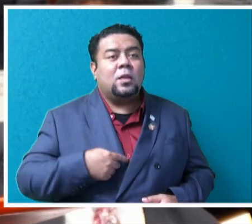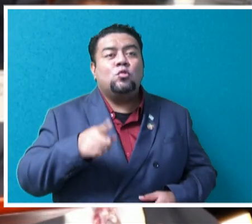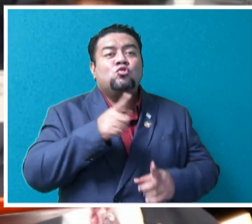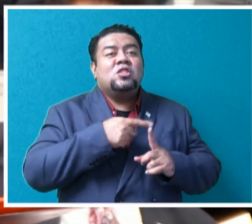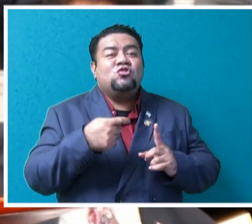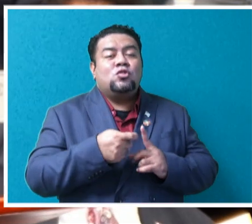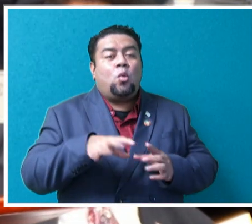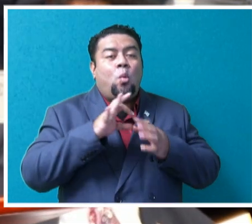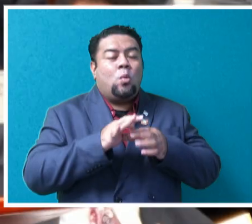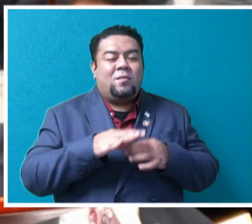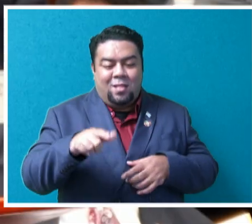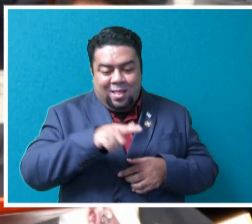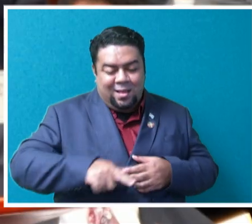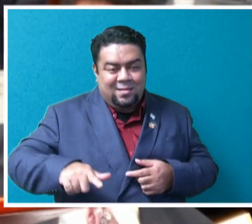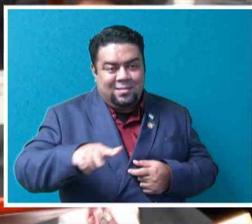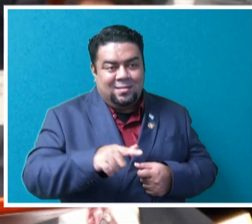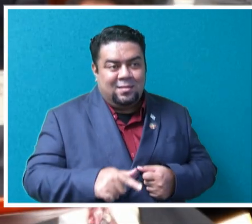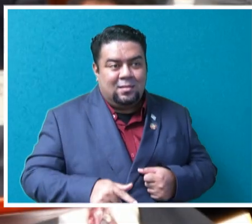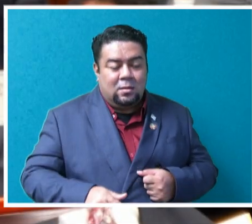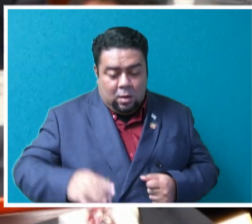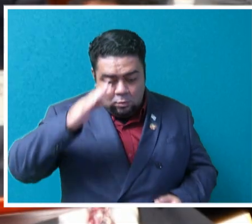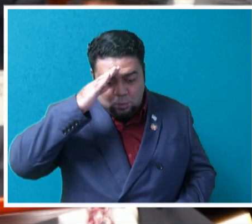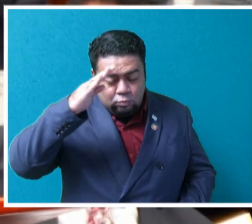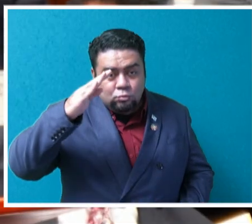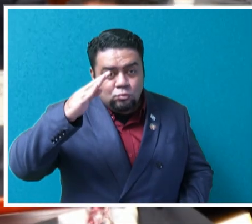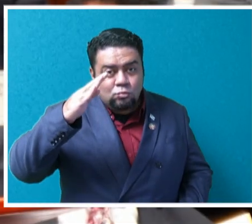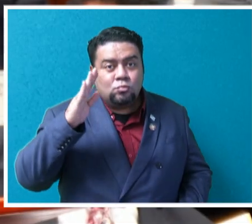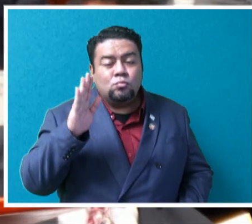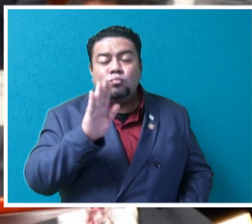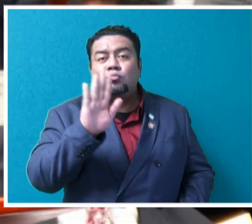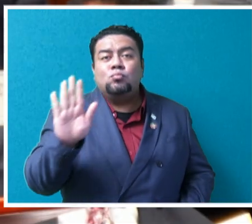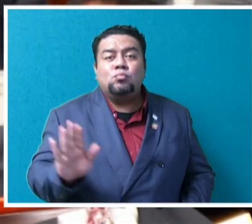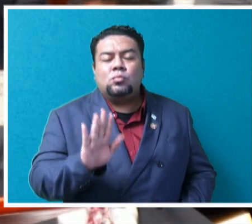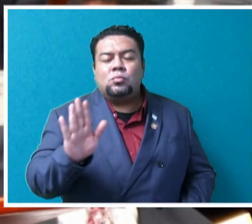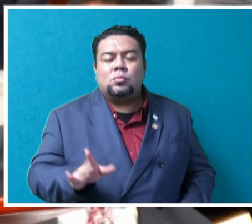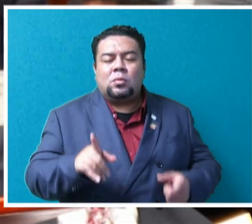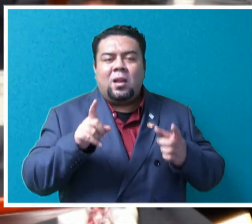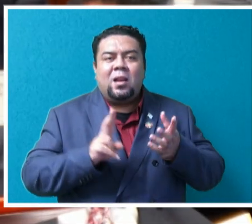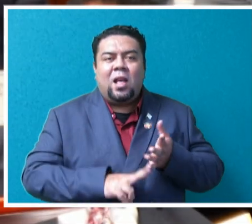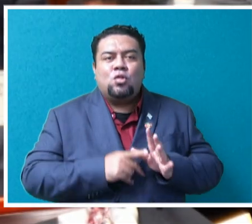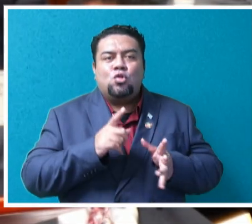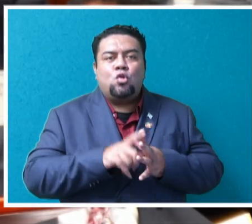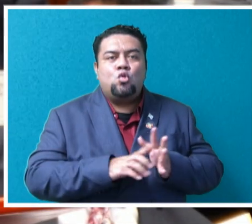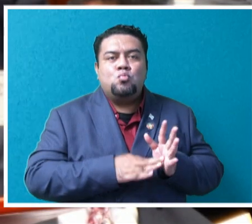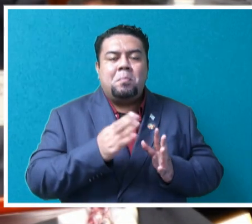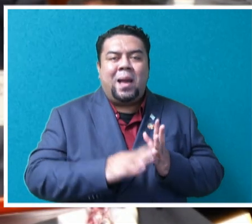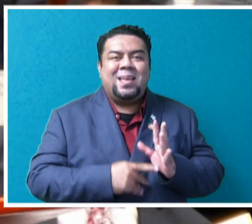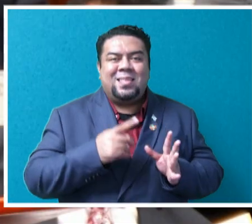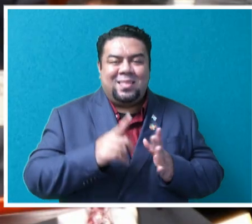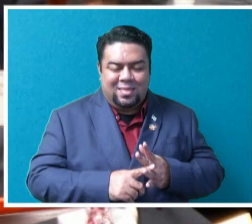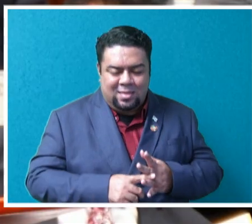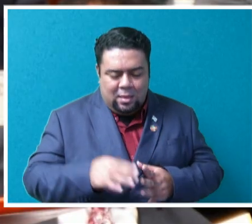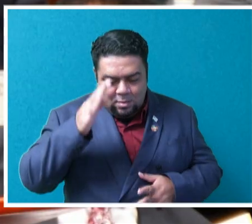land. Sa wambul tiko, ay tiko po turangan ang dunmay. Impula sa